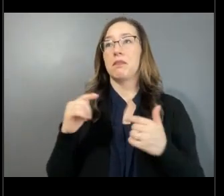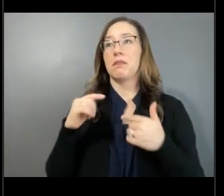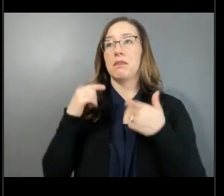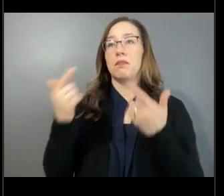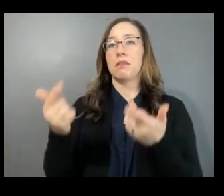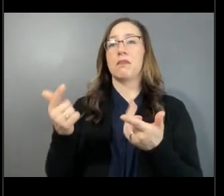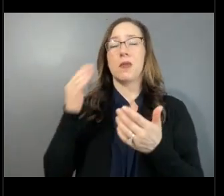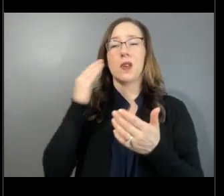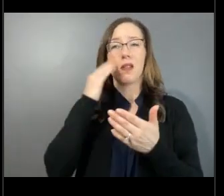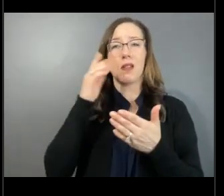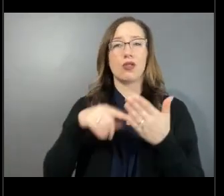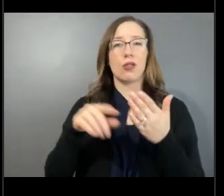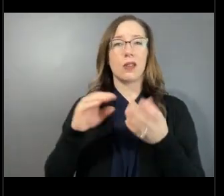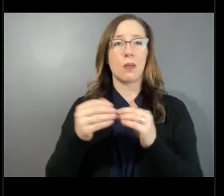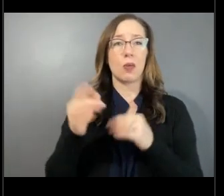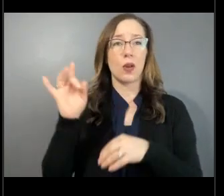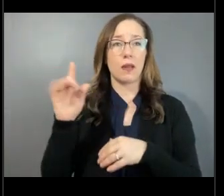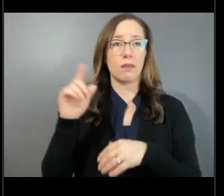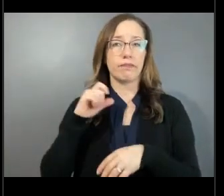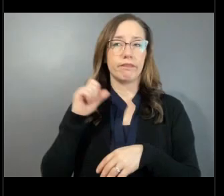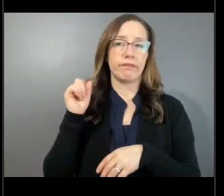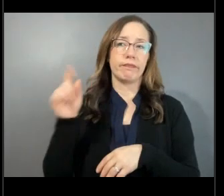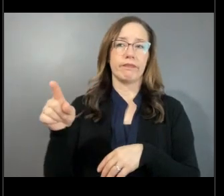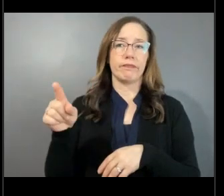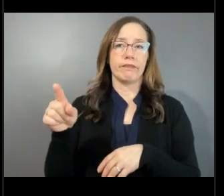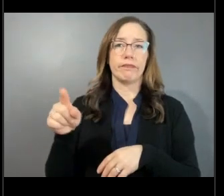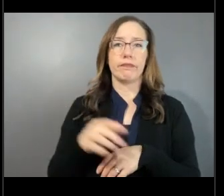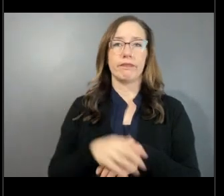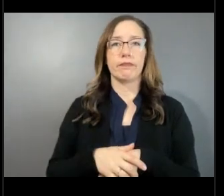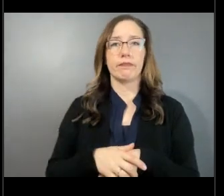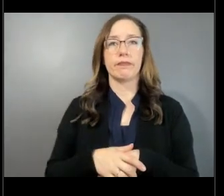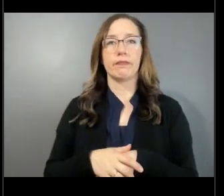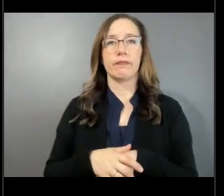check 8, and I'm going to send it back over to you.